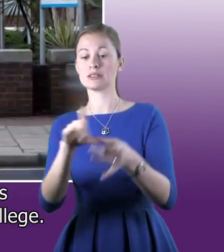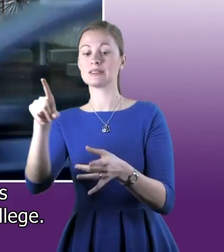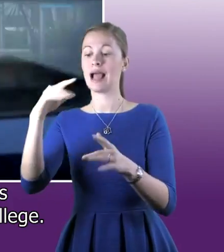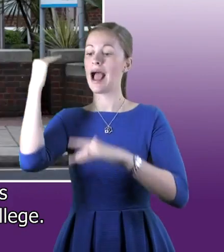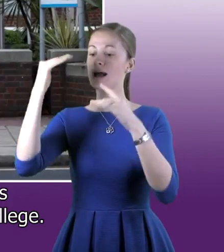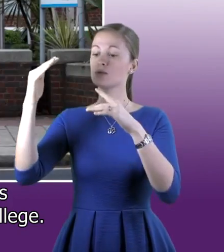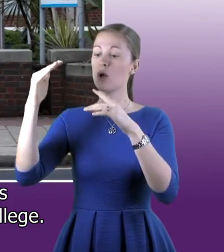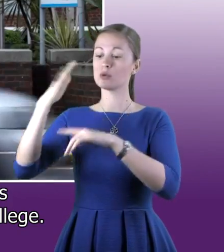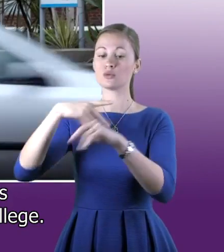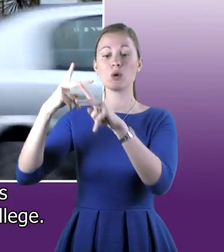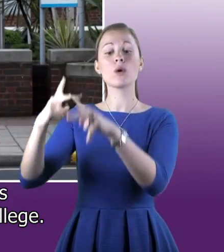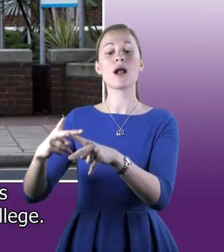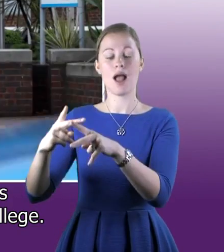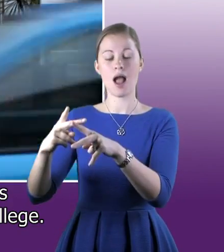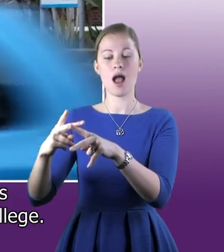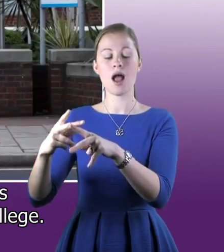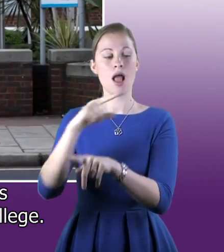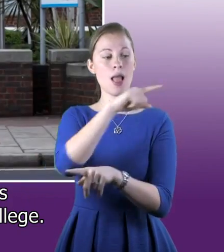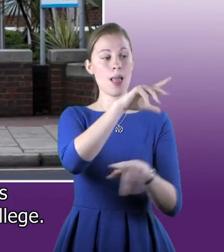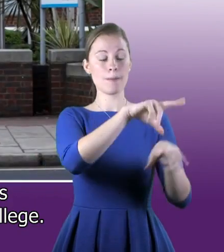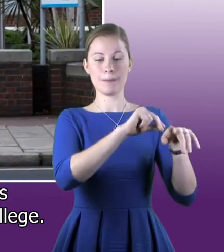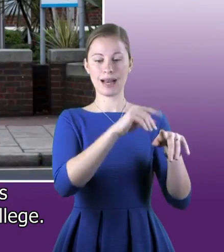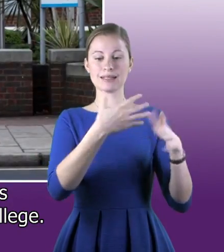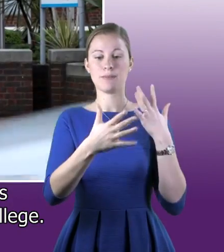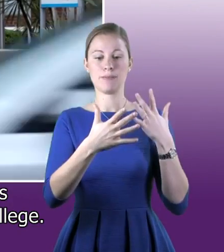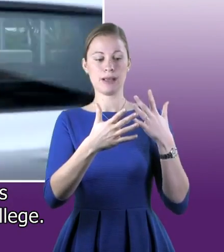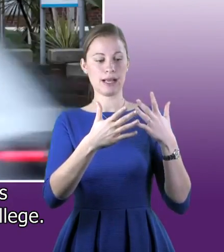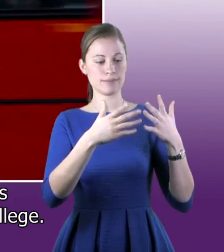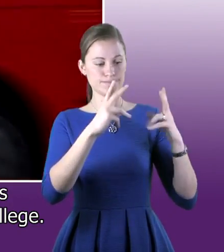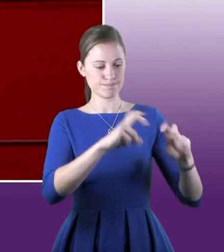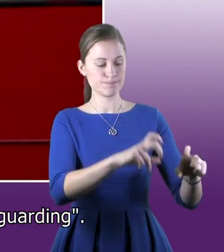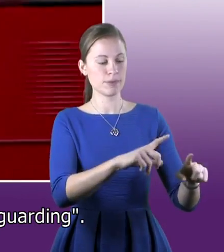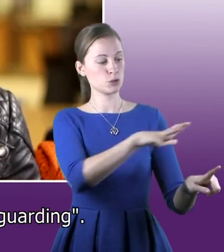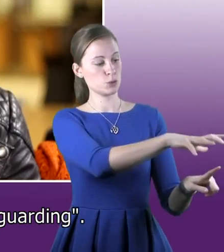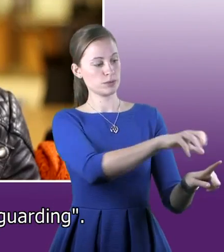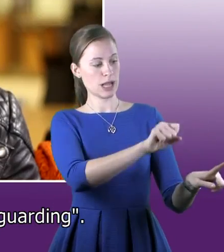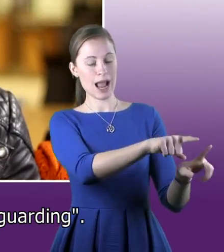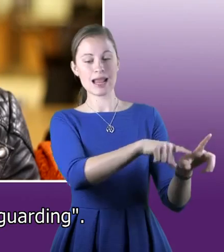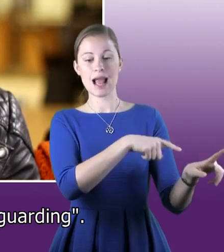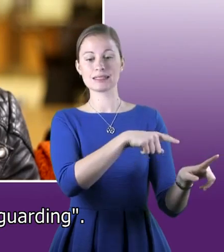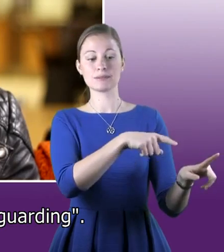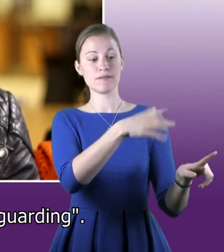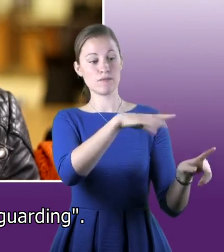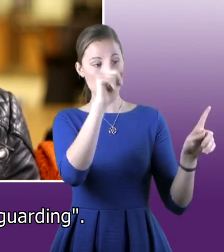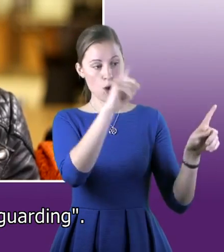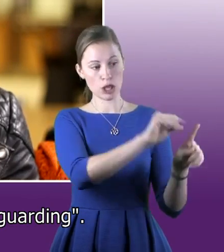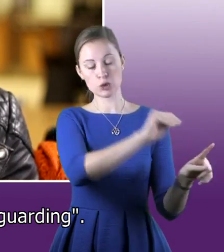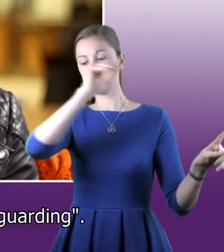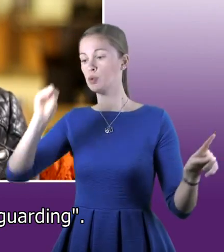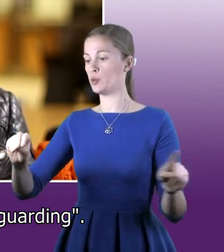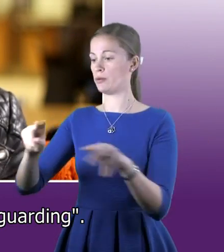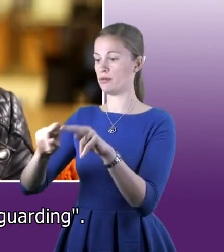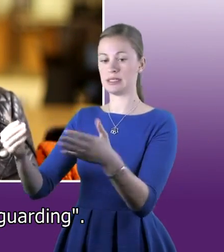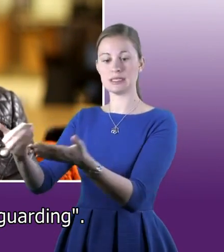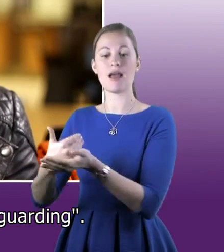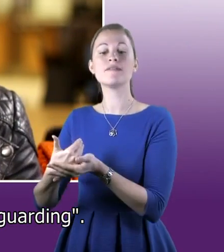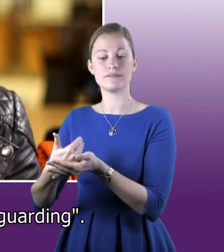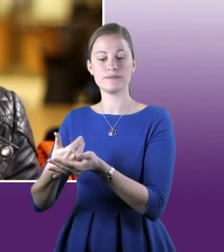the intervention and Yasmin was taken to a place of safety directly from the college. My lecturer knew about this thing called